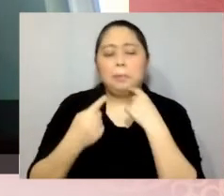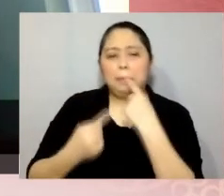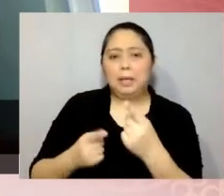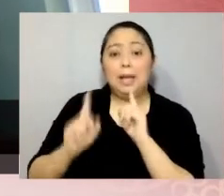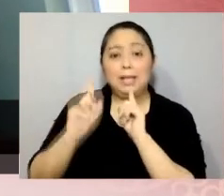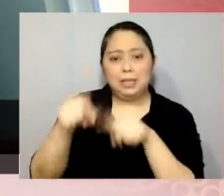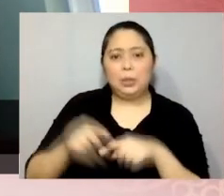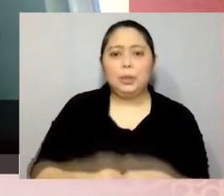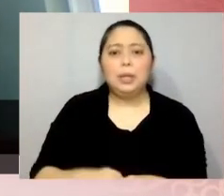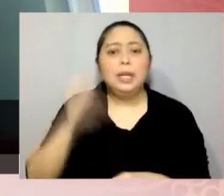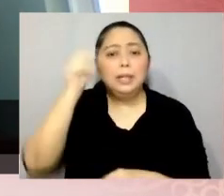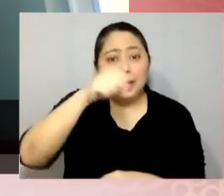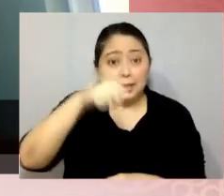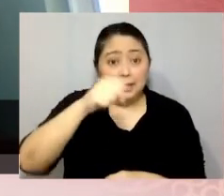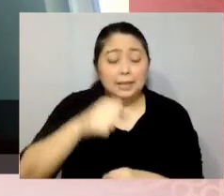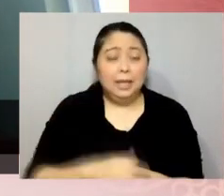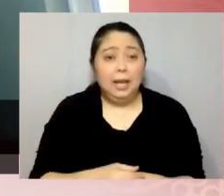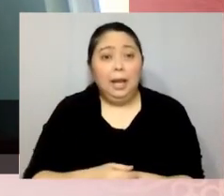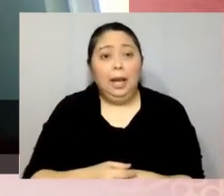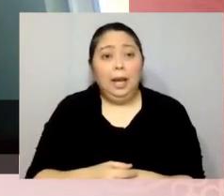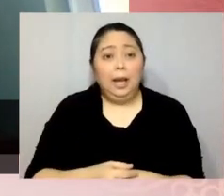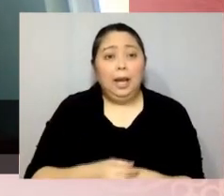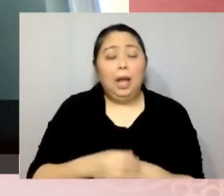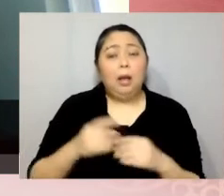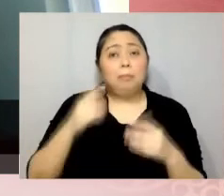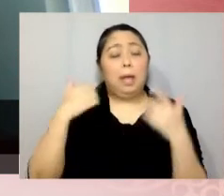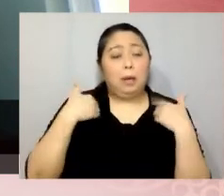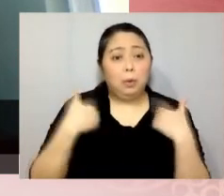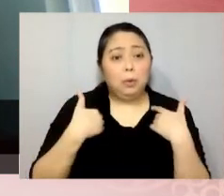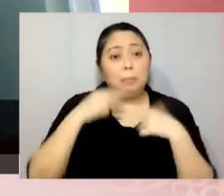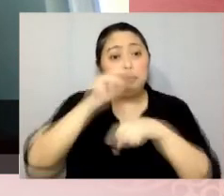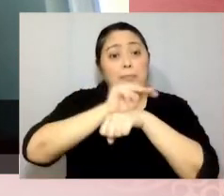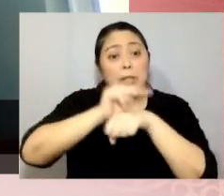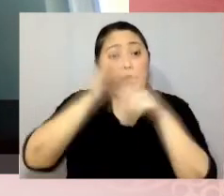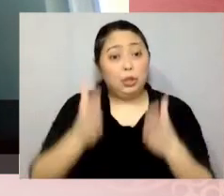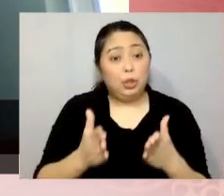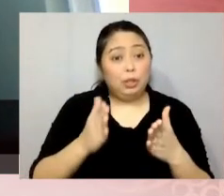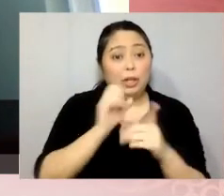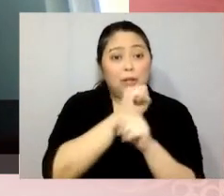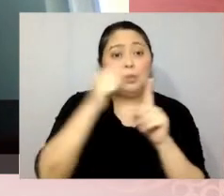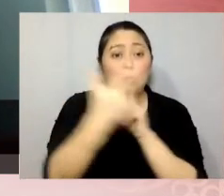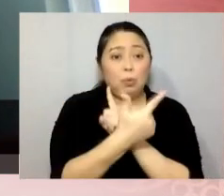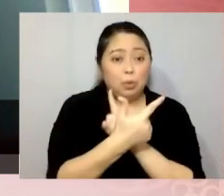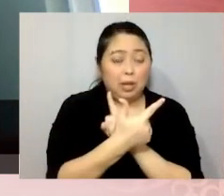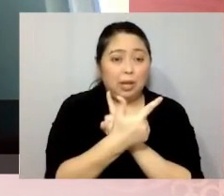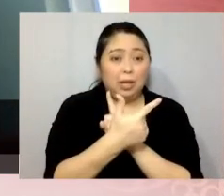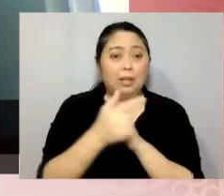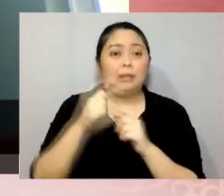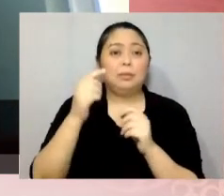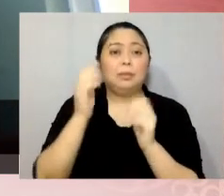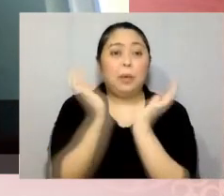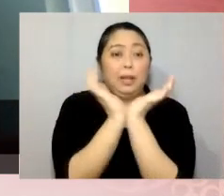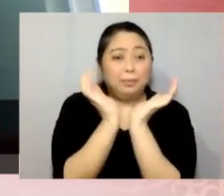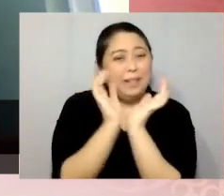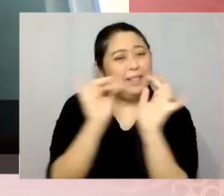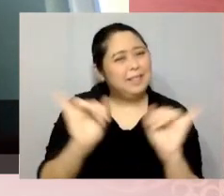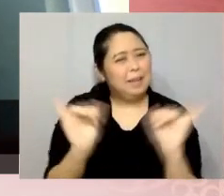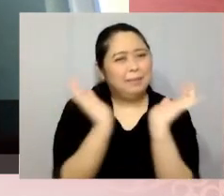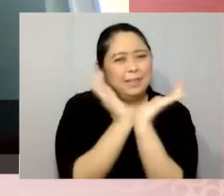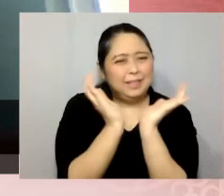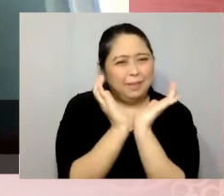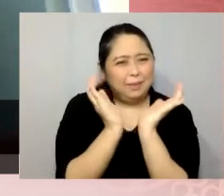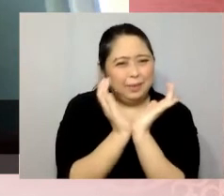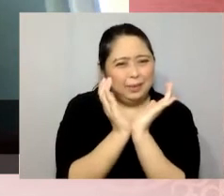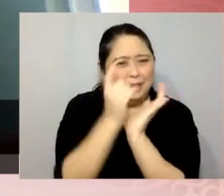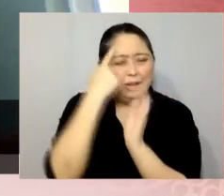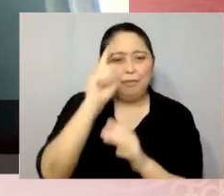of Social Welfare, they all have their COVID programs. In fact, sa deliberation namin sa